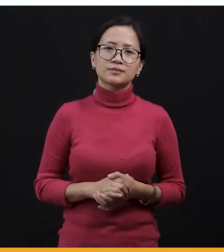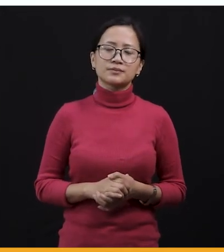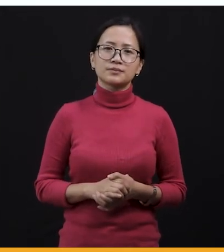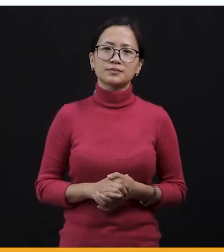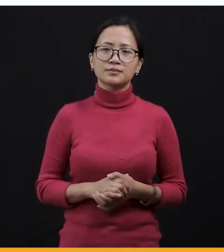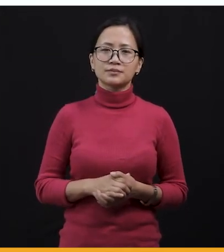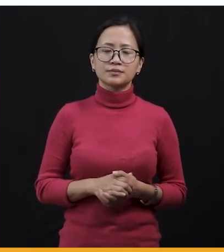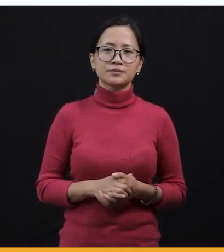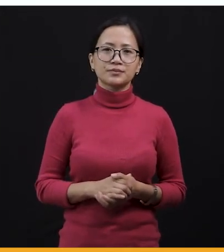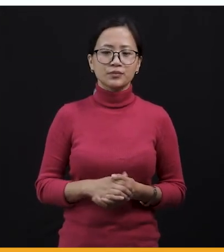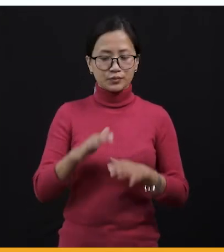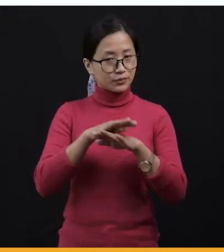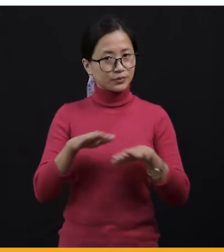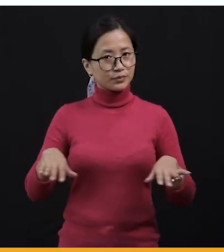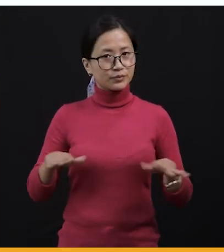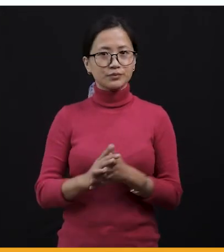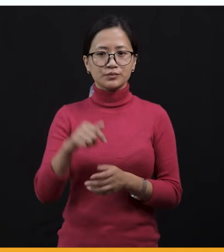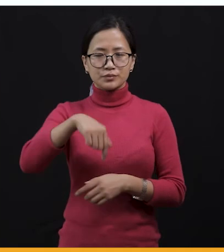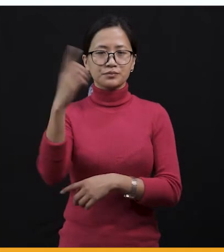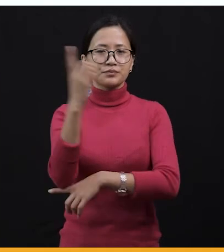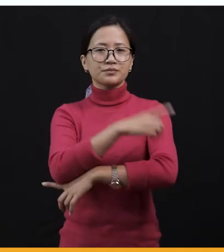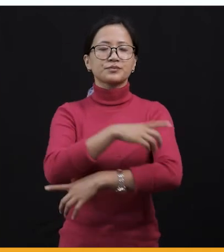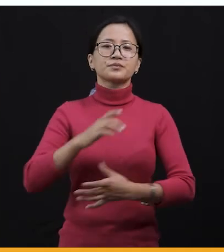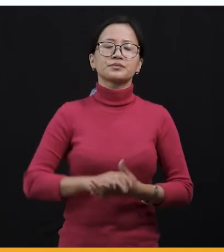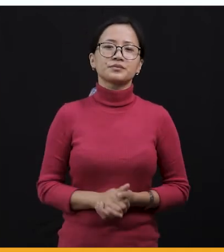So students, these days,